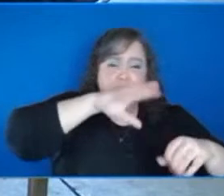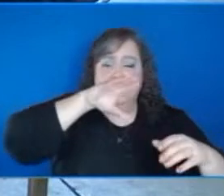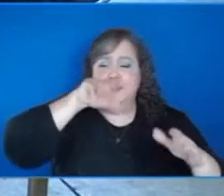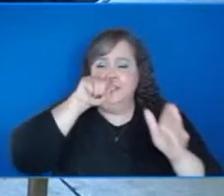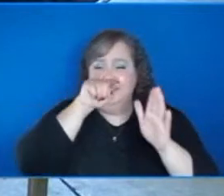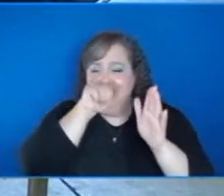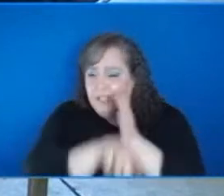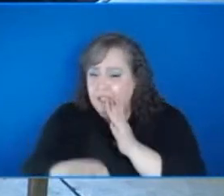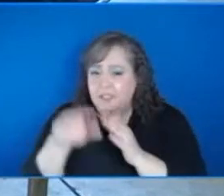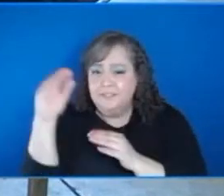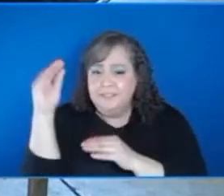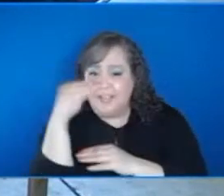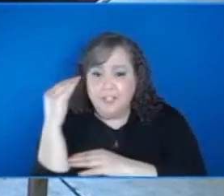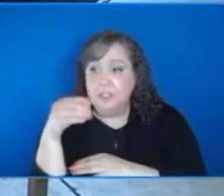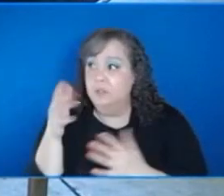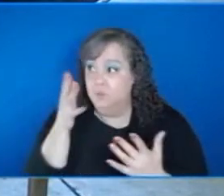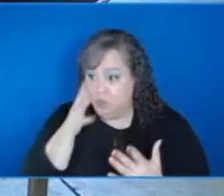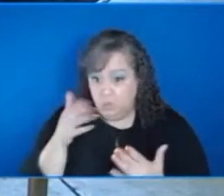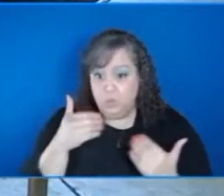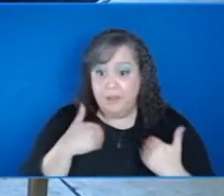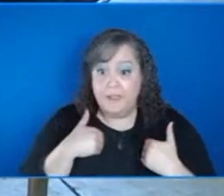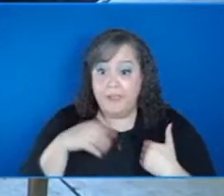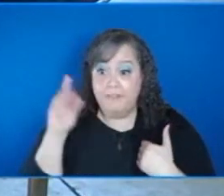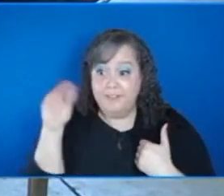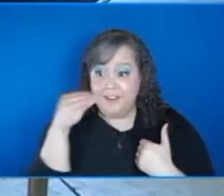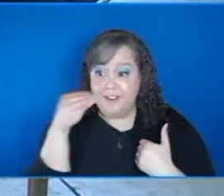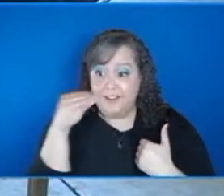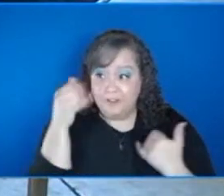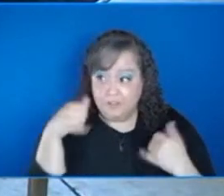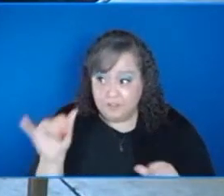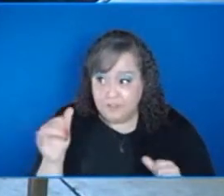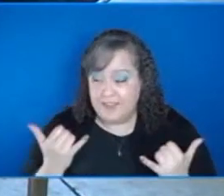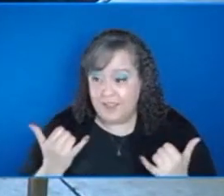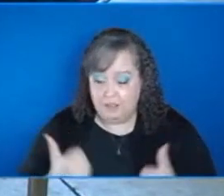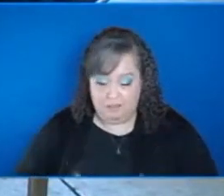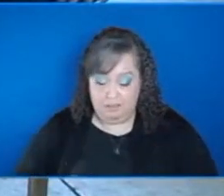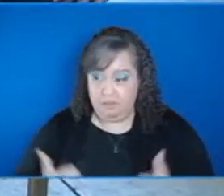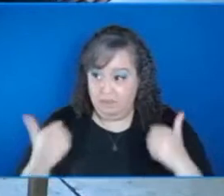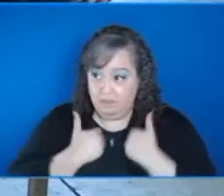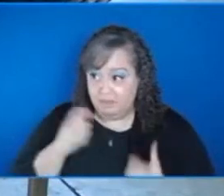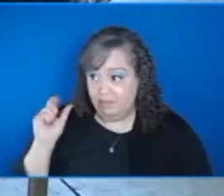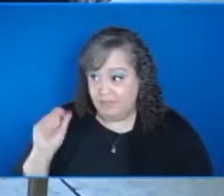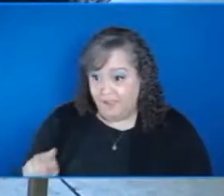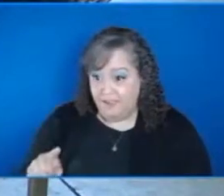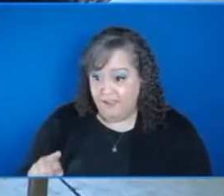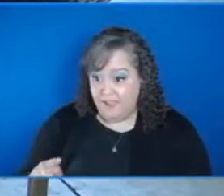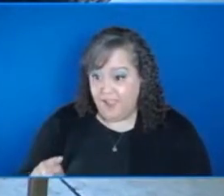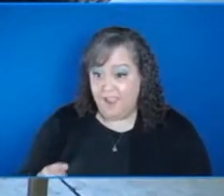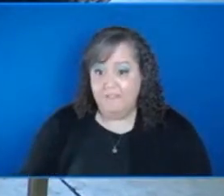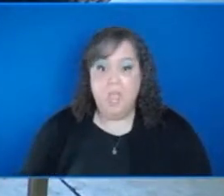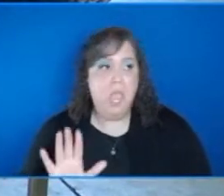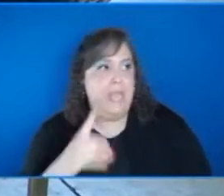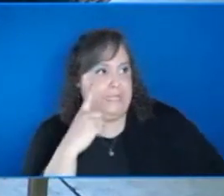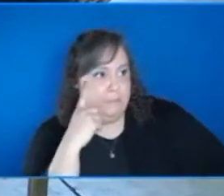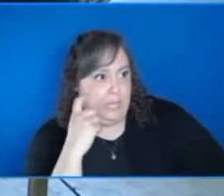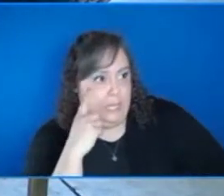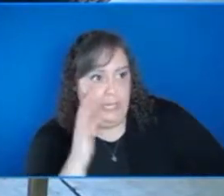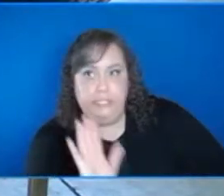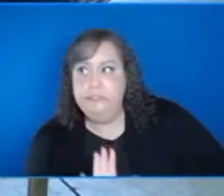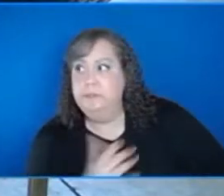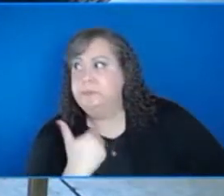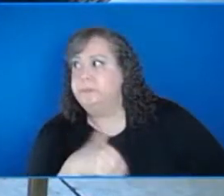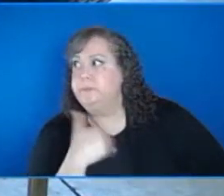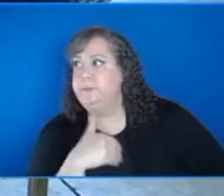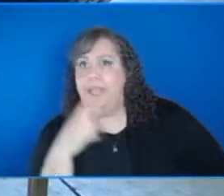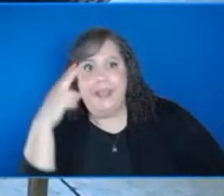would dinosaurs still be alive today? We're going to test the breadth of your science. That is speculation. That is a here. really